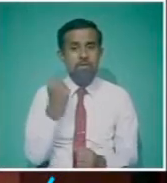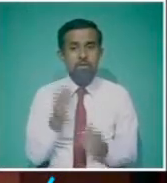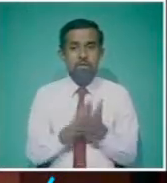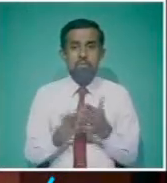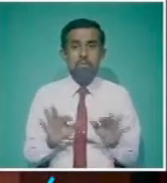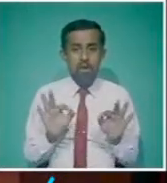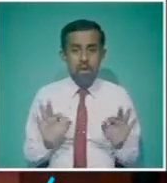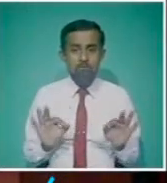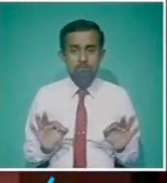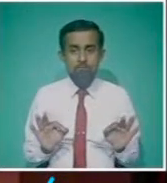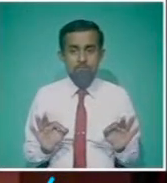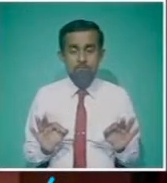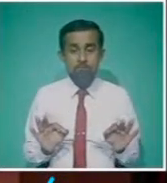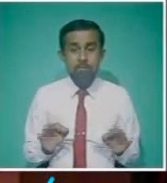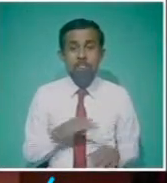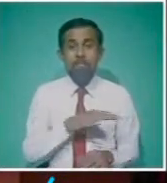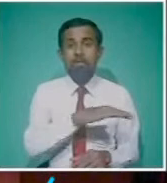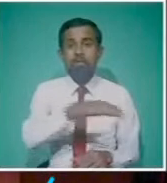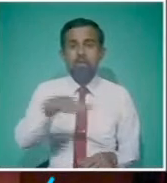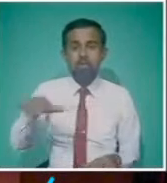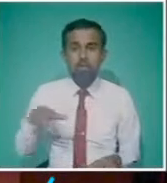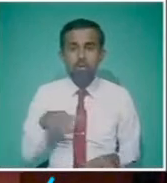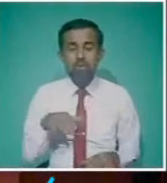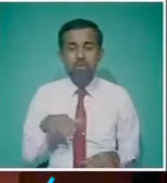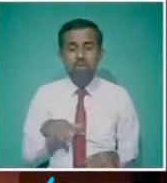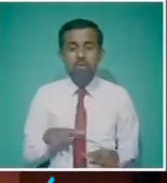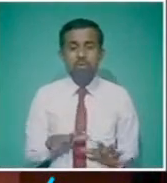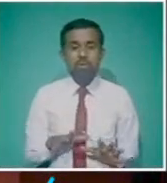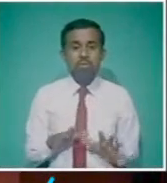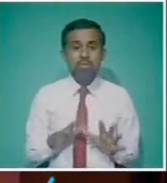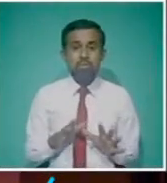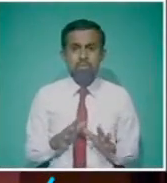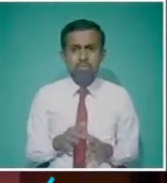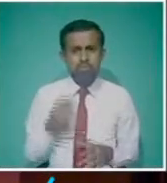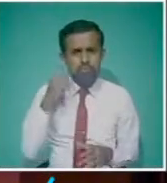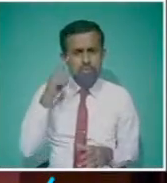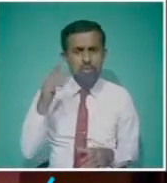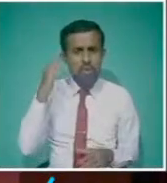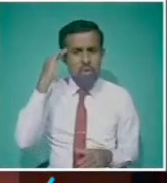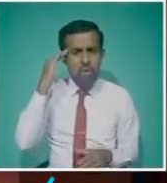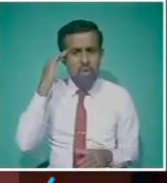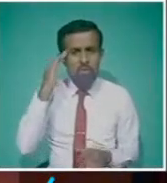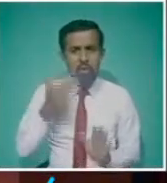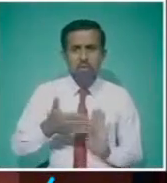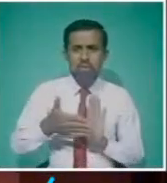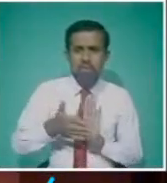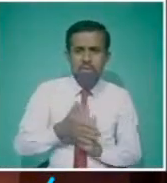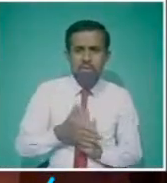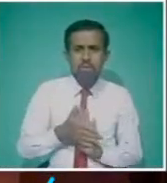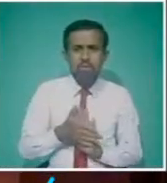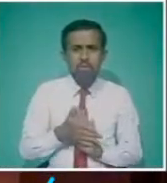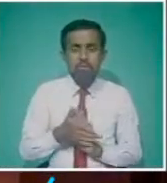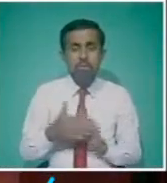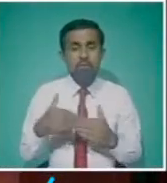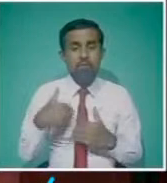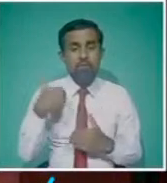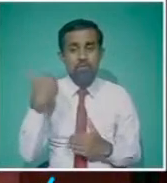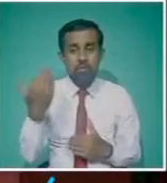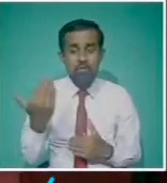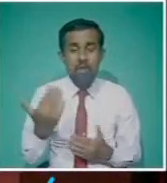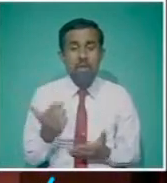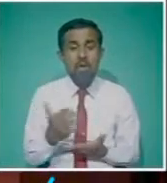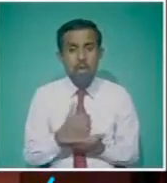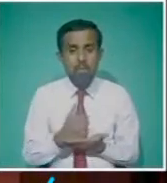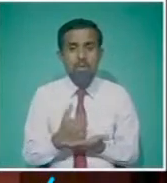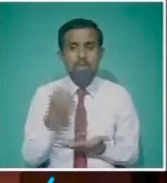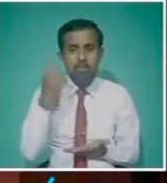curiosity about the world beyond her own inner circle. We are all well aware that Sir